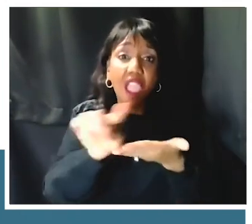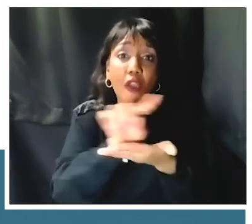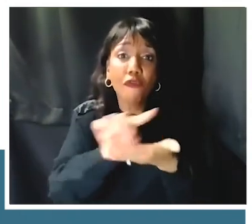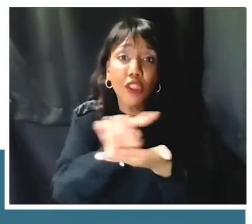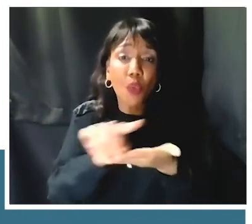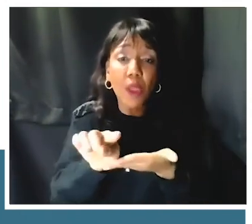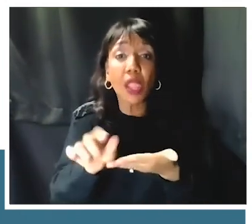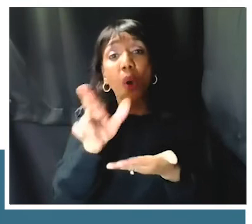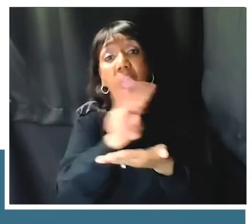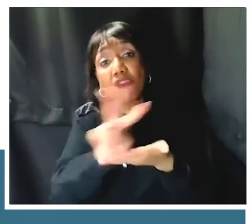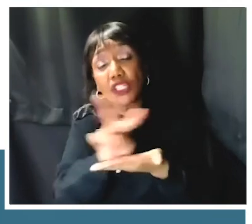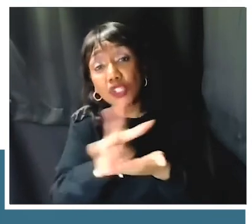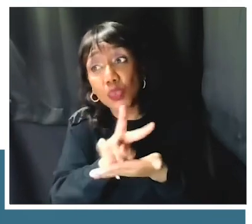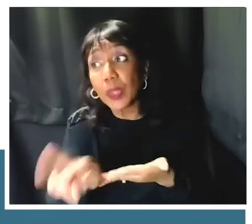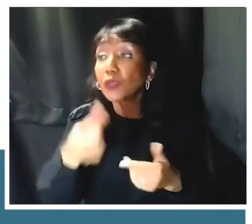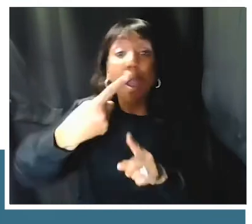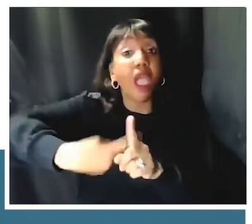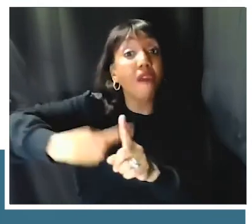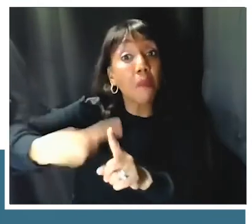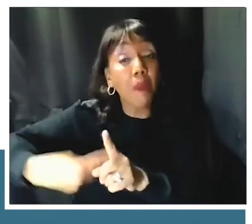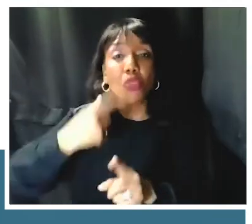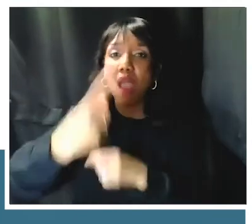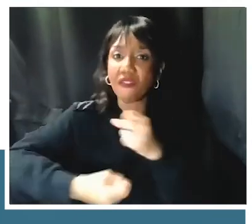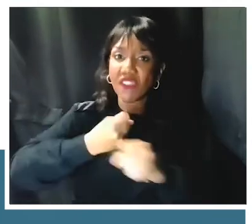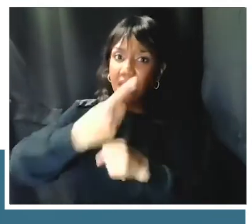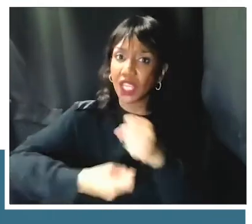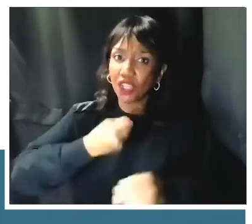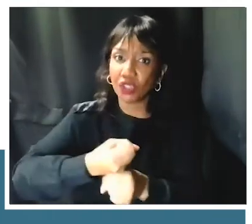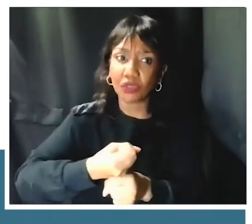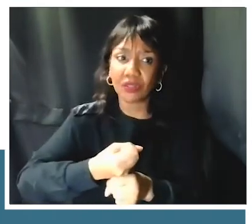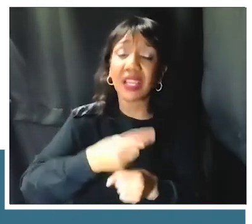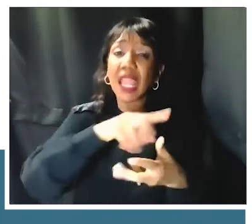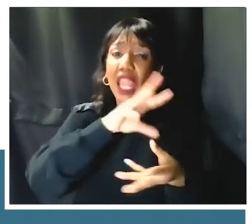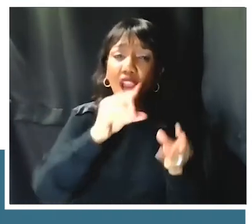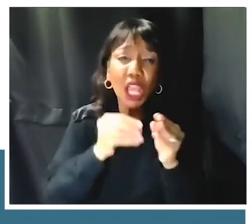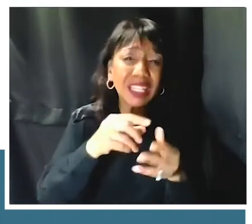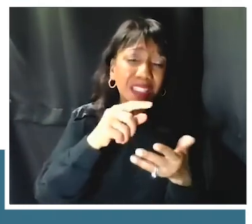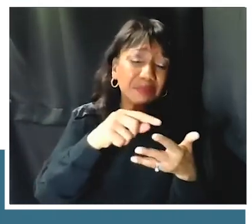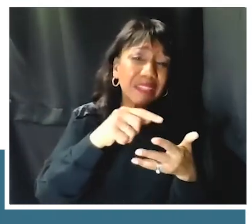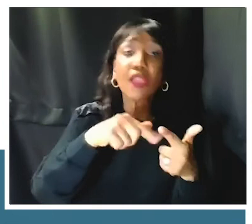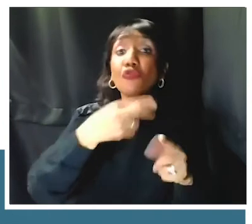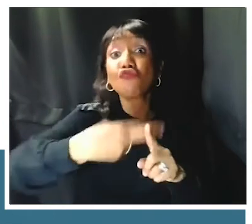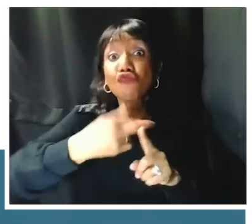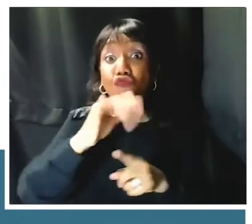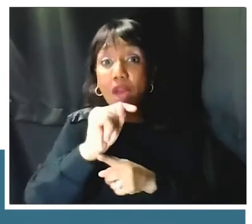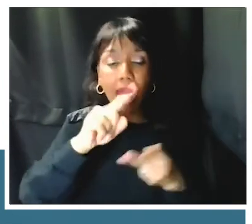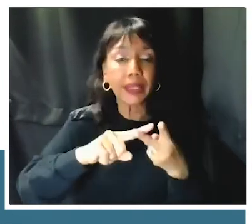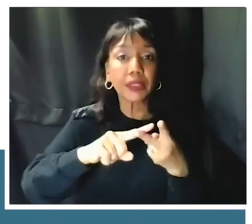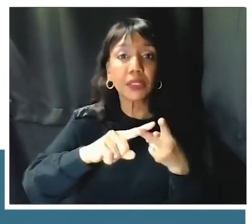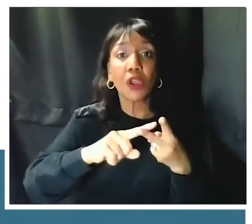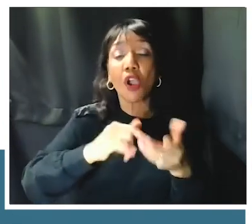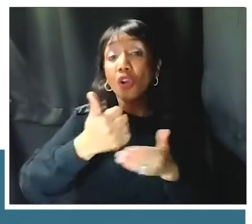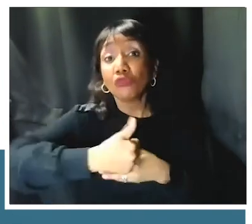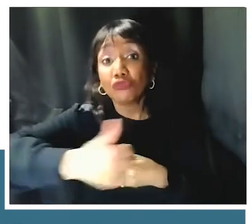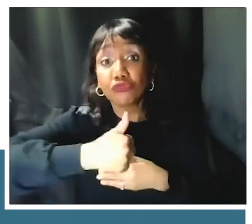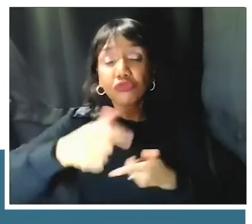week, every 2 weeks, every month, or every year. These include expenses like rent, car